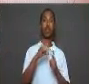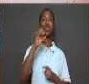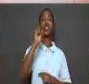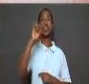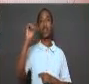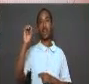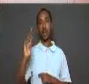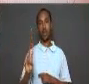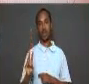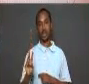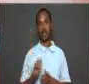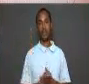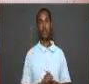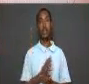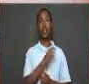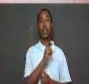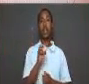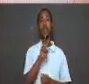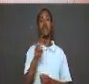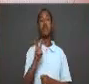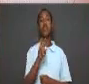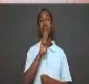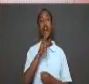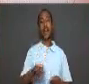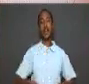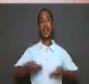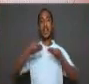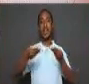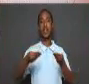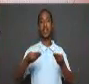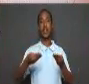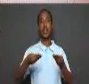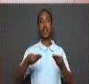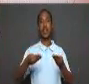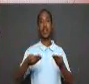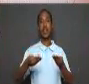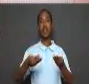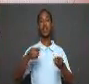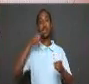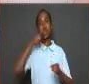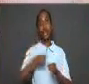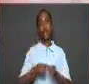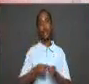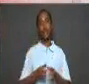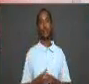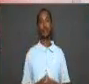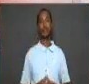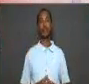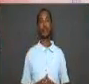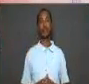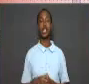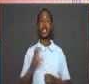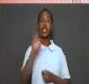sulfur dioxide, and both are released as exhaust gases.